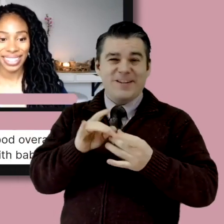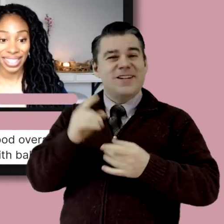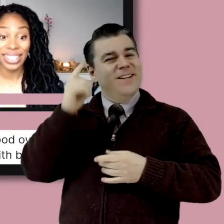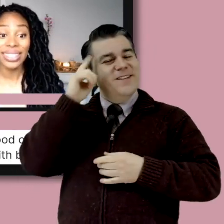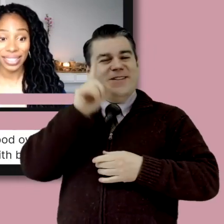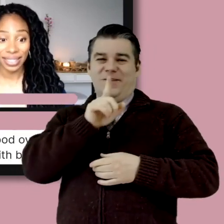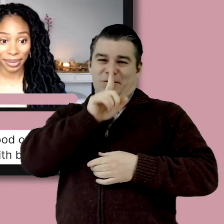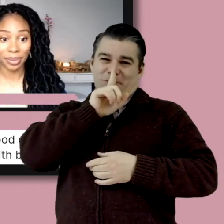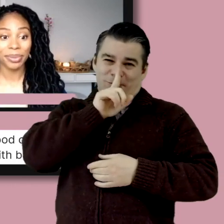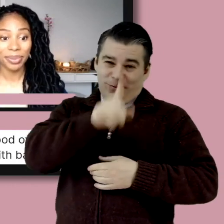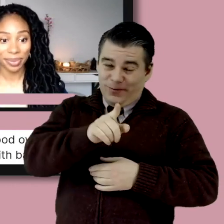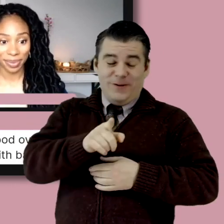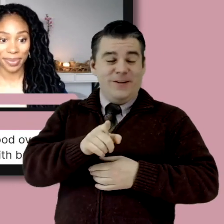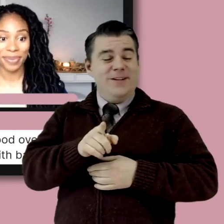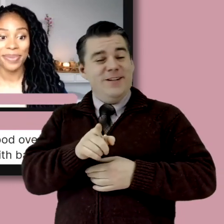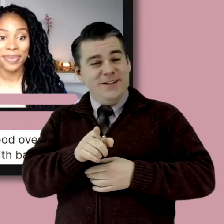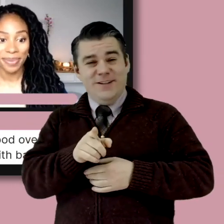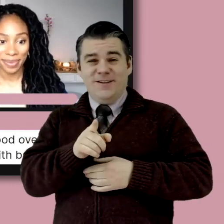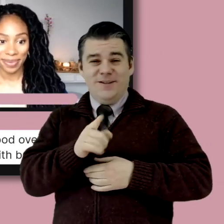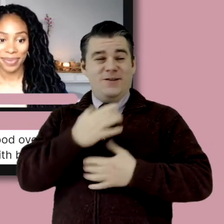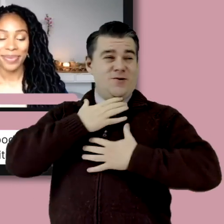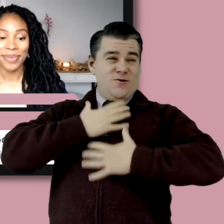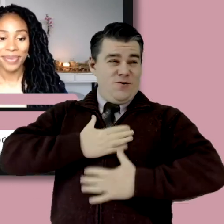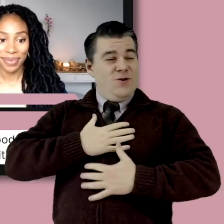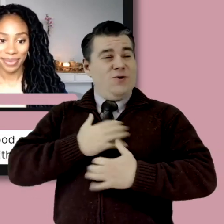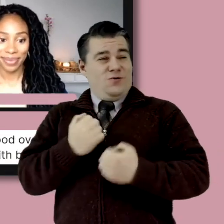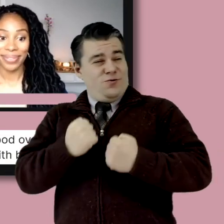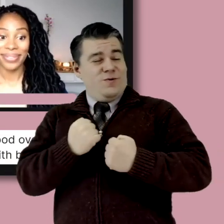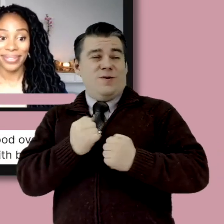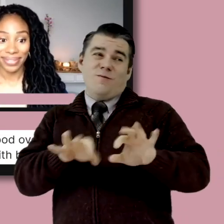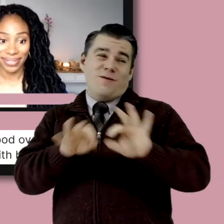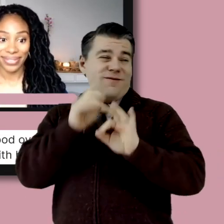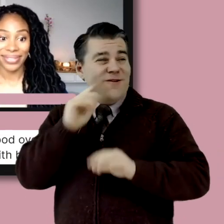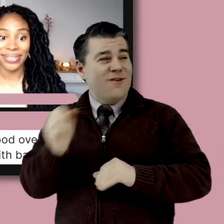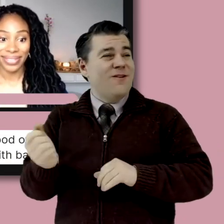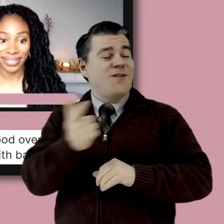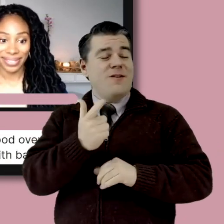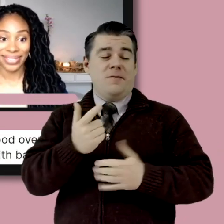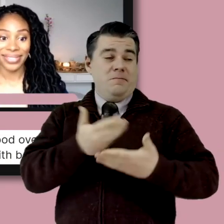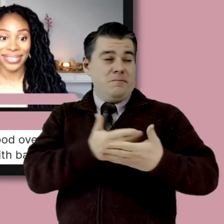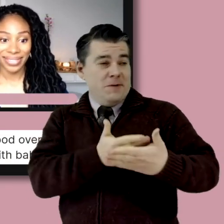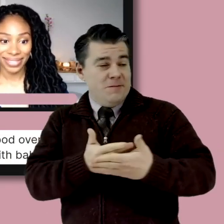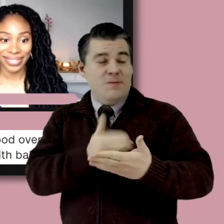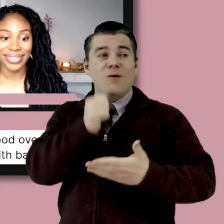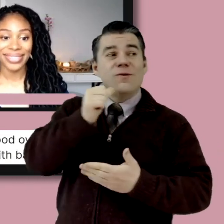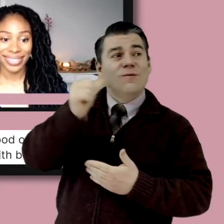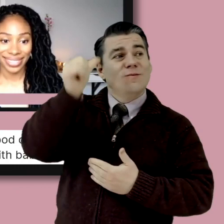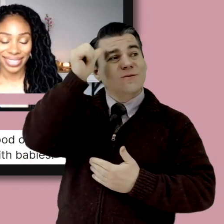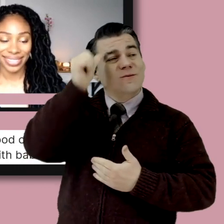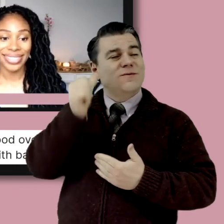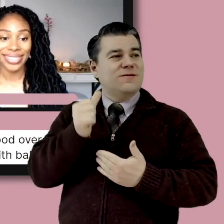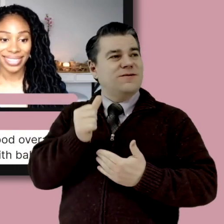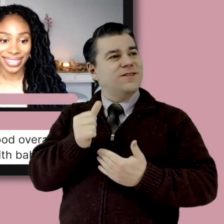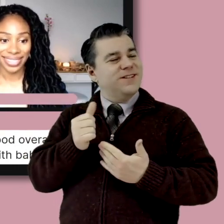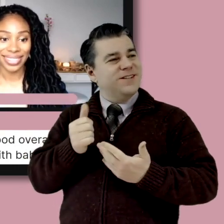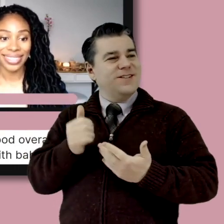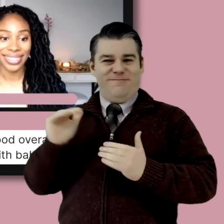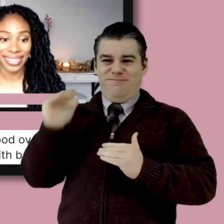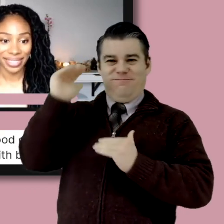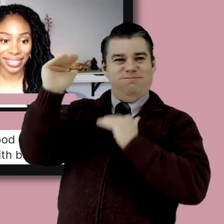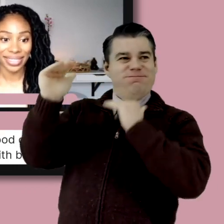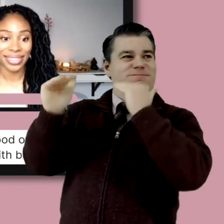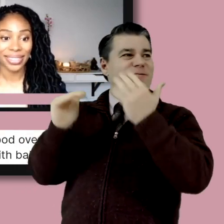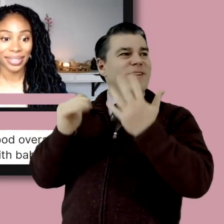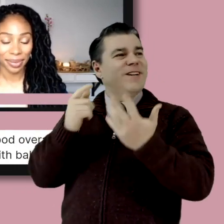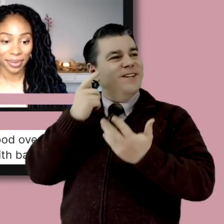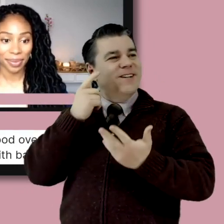true. Core strengthening is important for everyone, whether a baby or an adult. And me having cerebral palsy, I'm